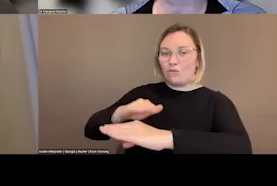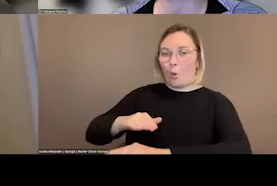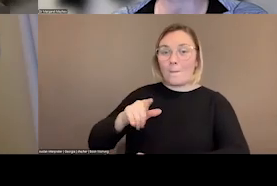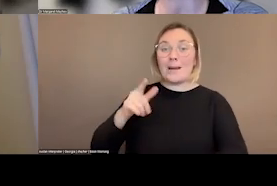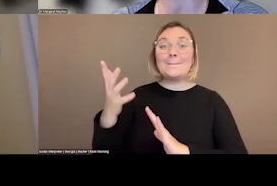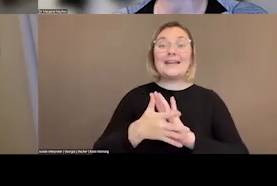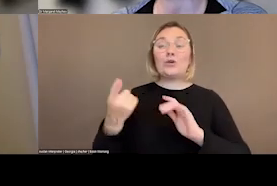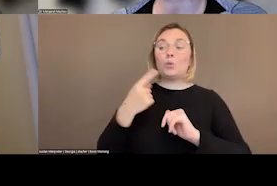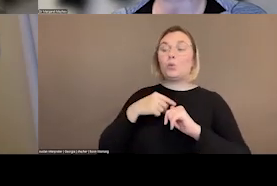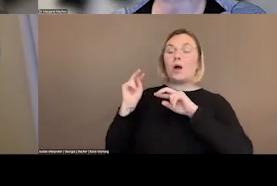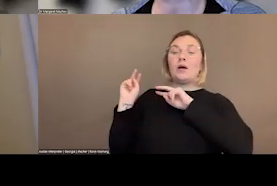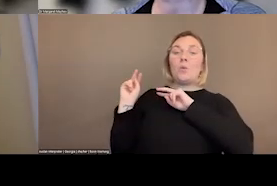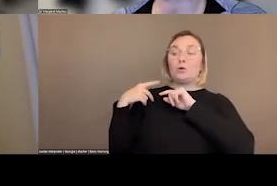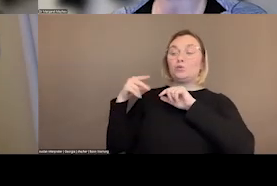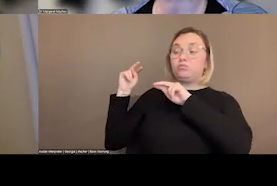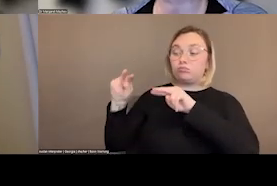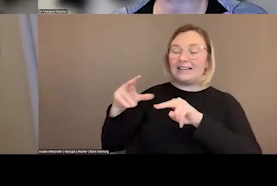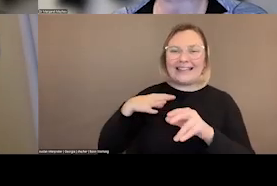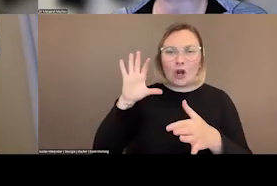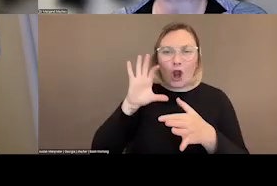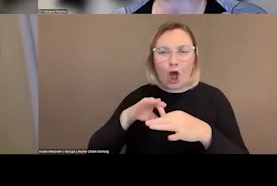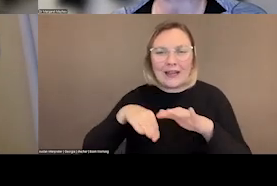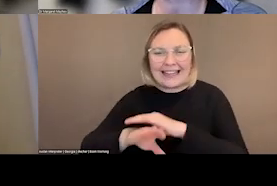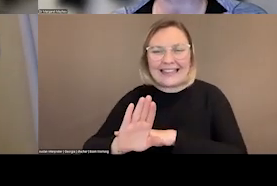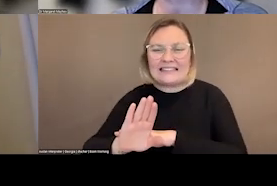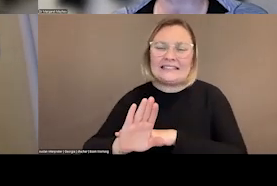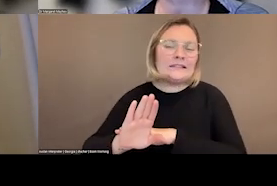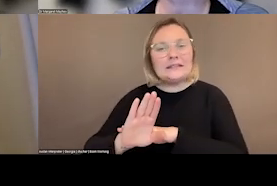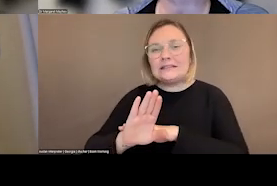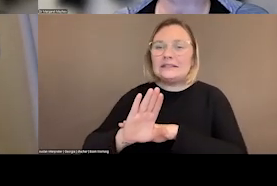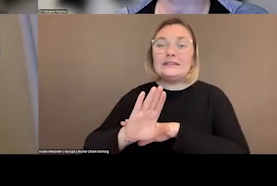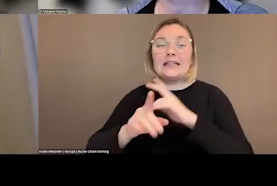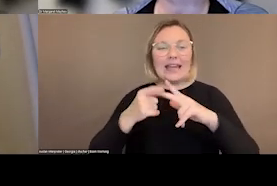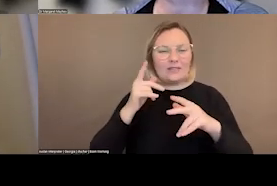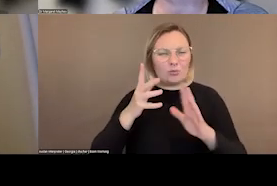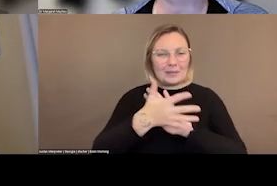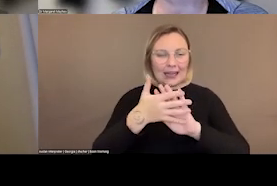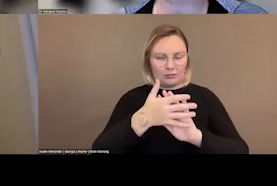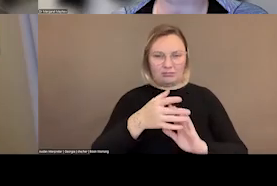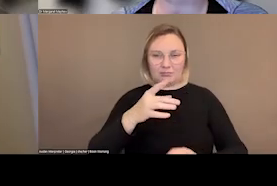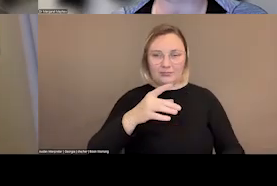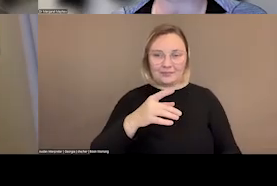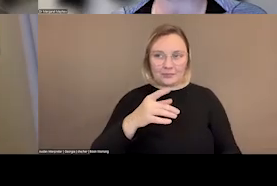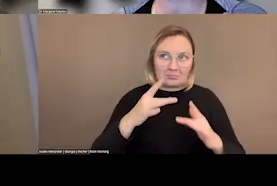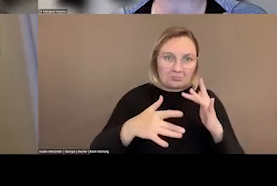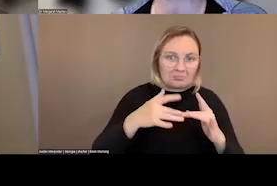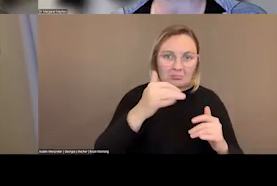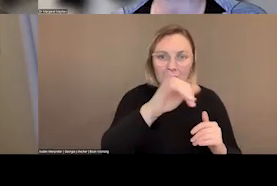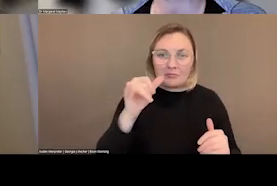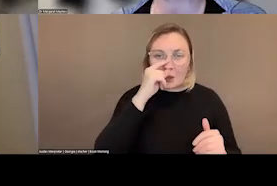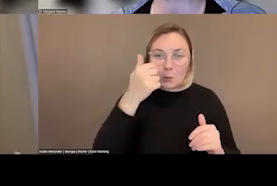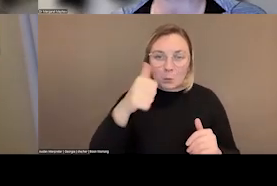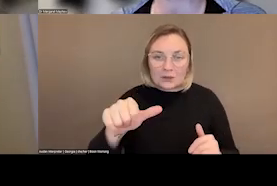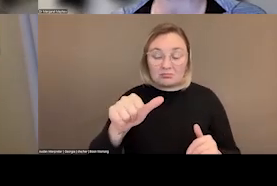peers to log in to access. Hmm. And if you have any queries about what website does which, very,